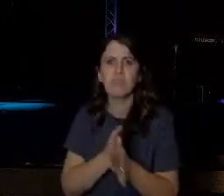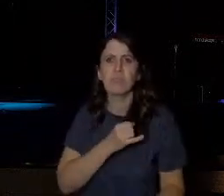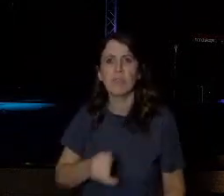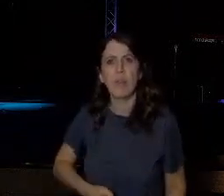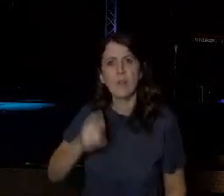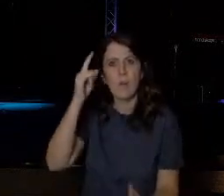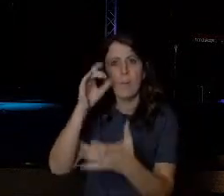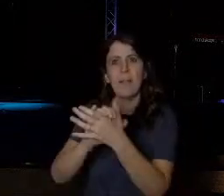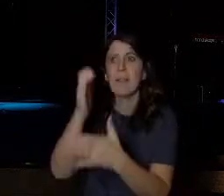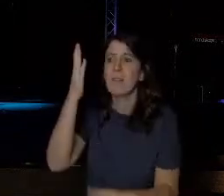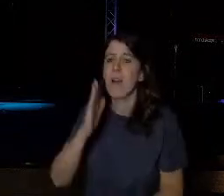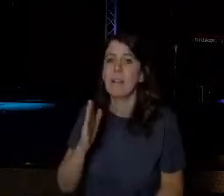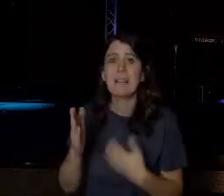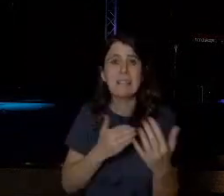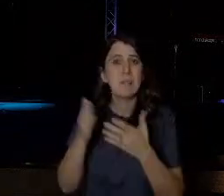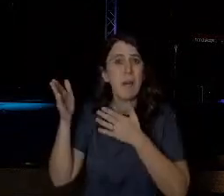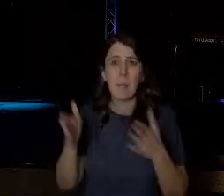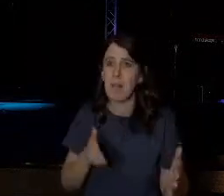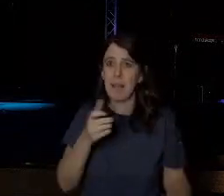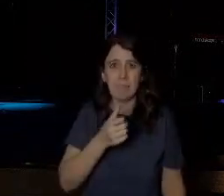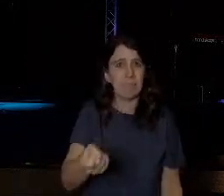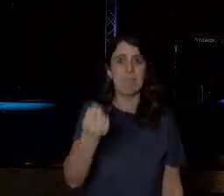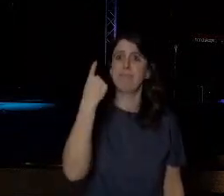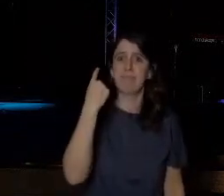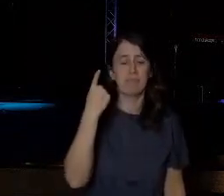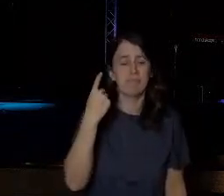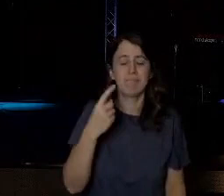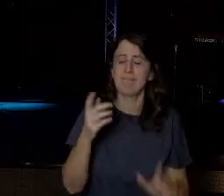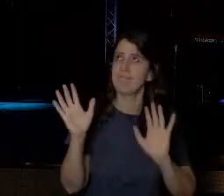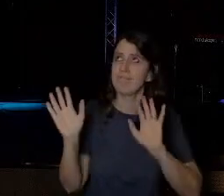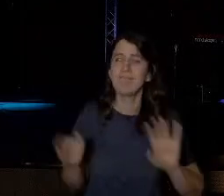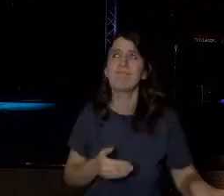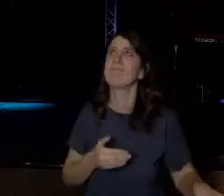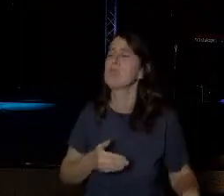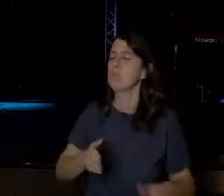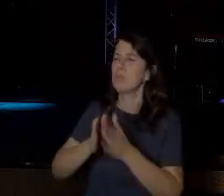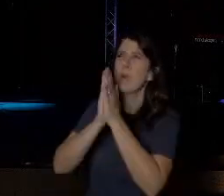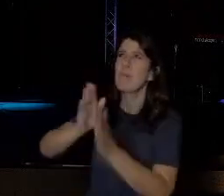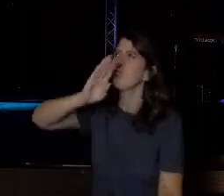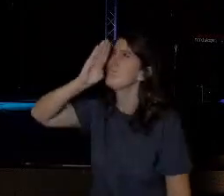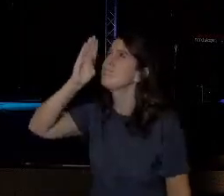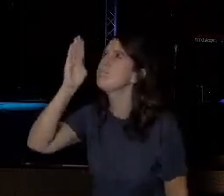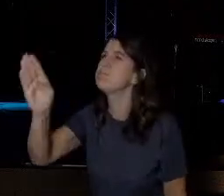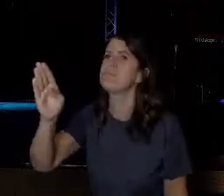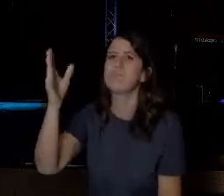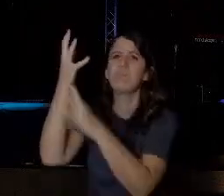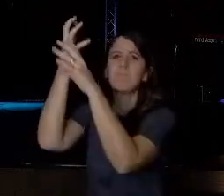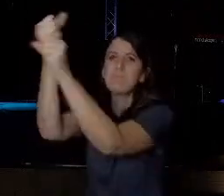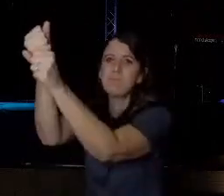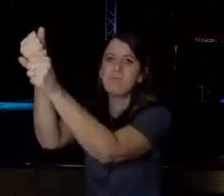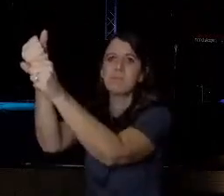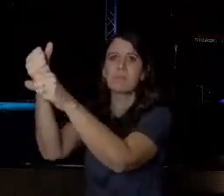it allows him to be able to pray prayers that are just bold and audacious prayers.